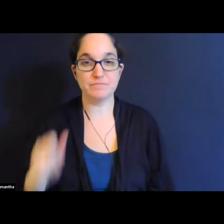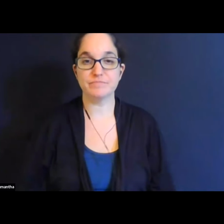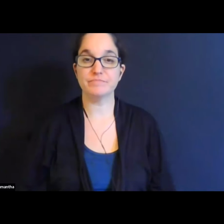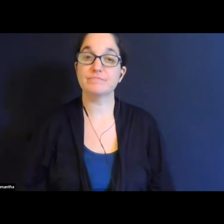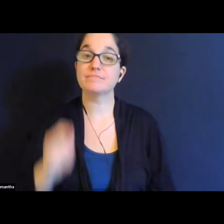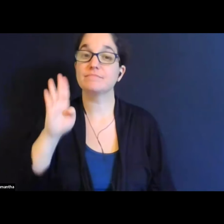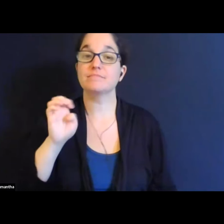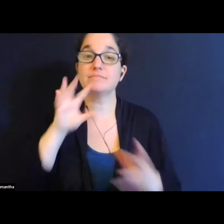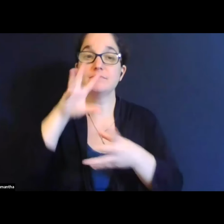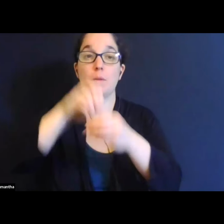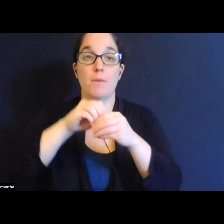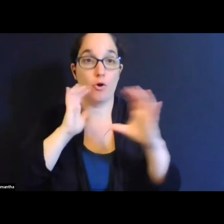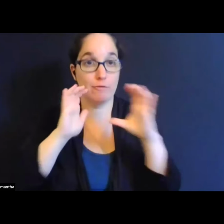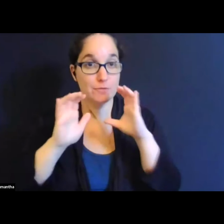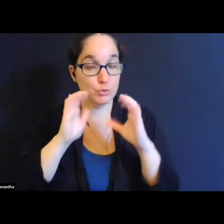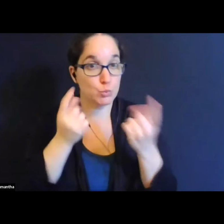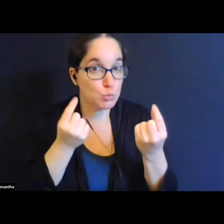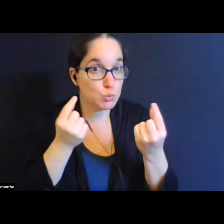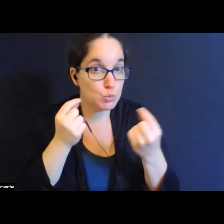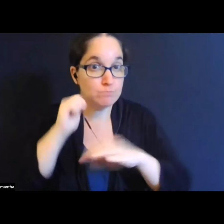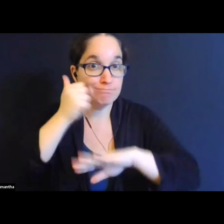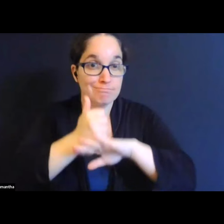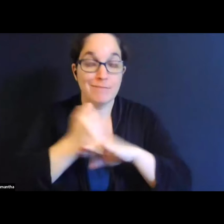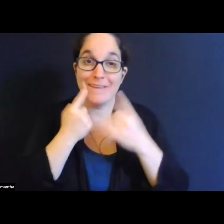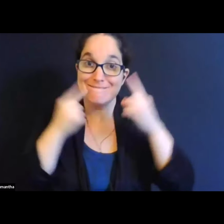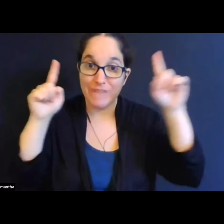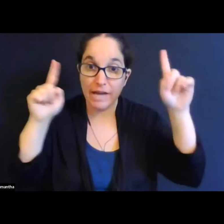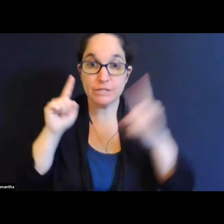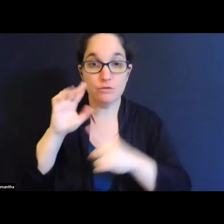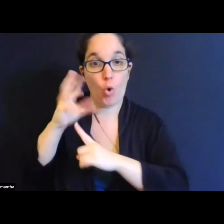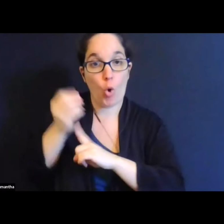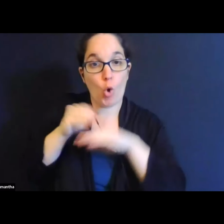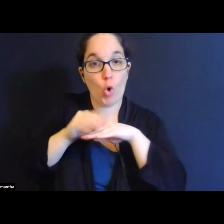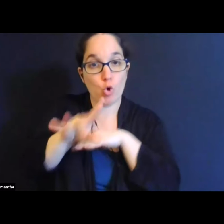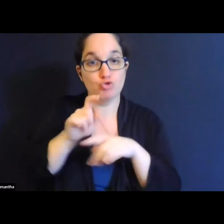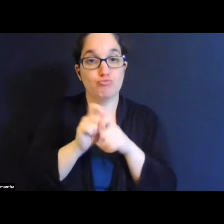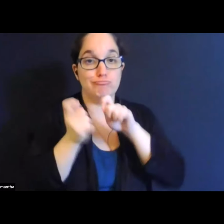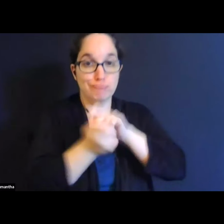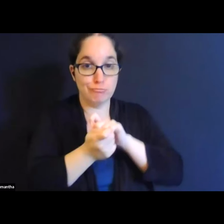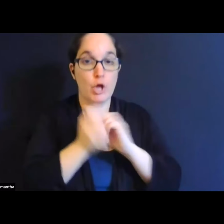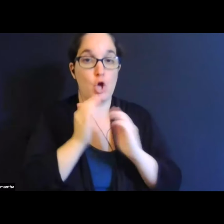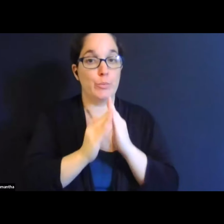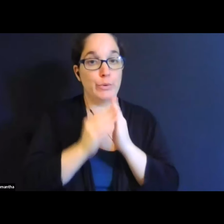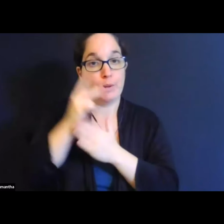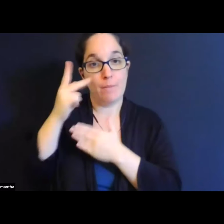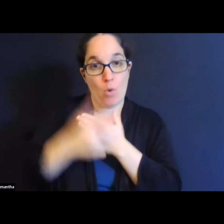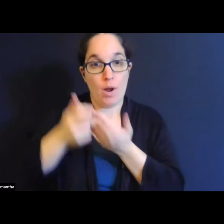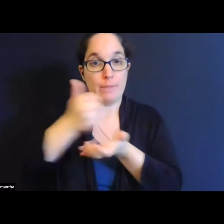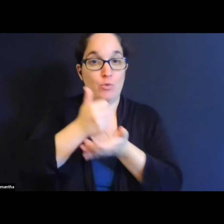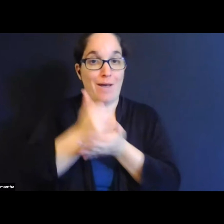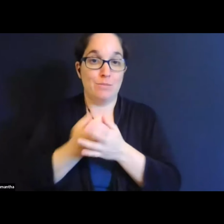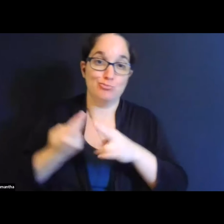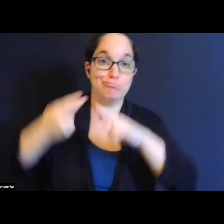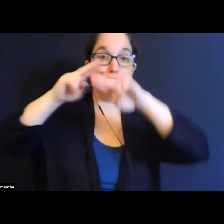Conversation creates effective culture-changing community programs that are designed to significantly increase awareness of the effects